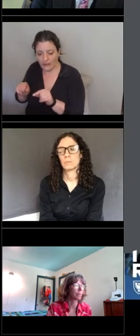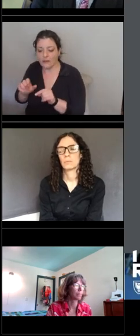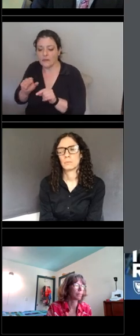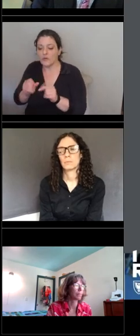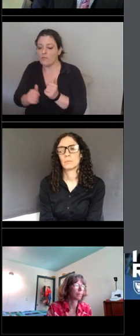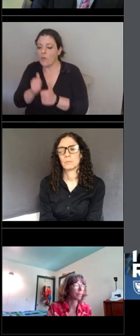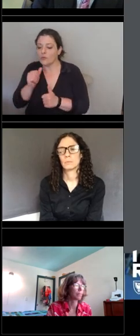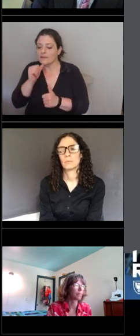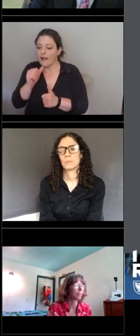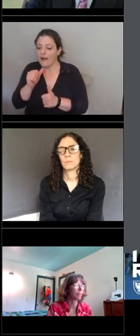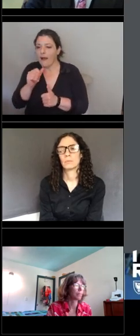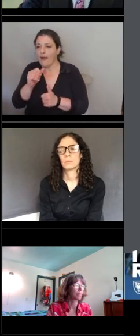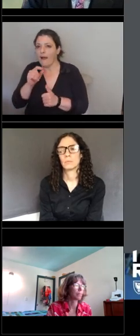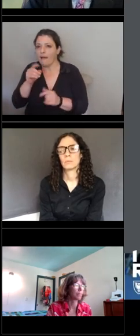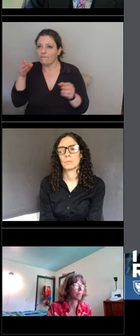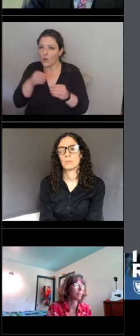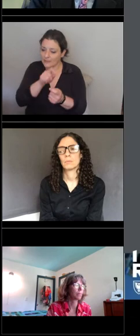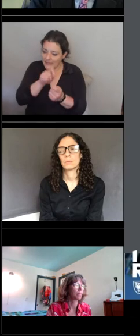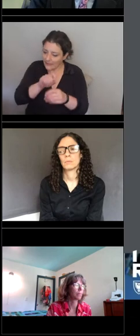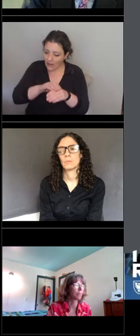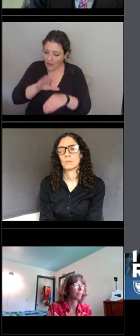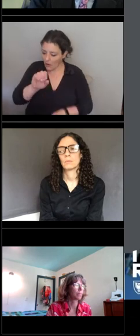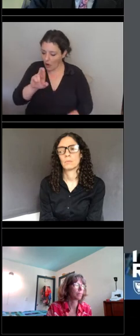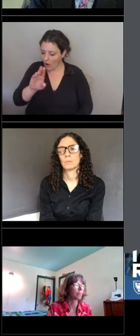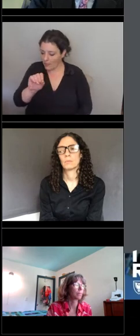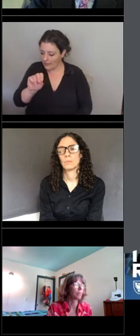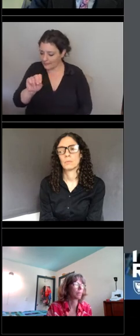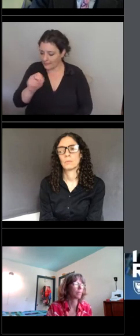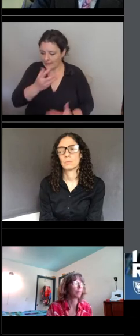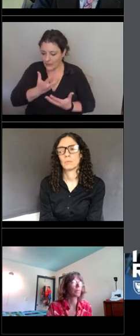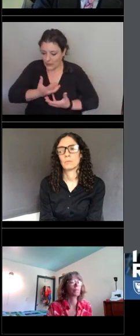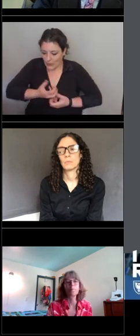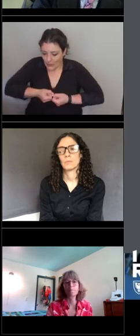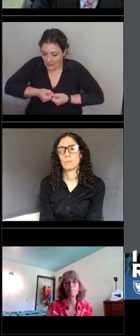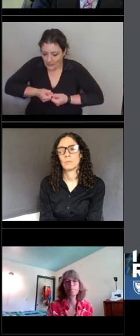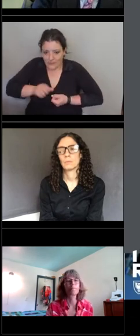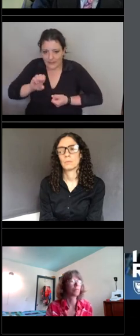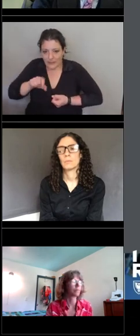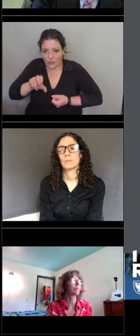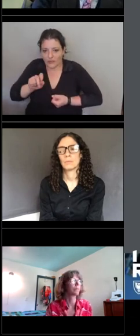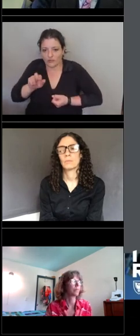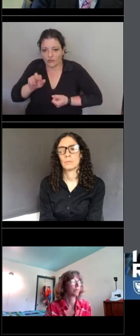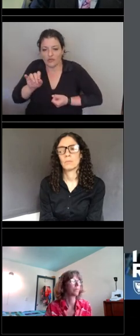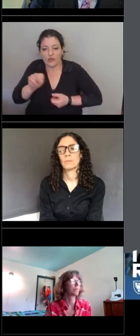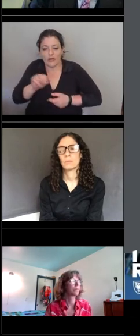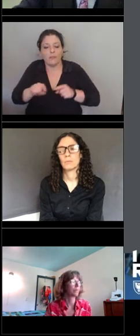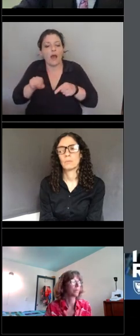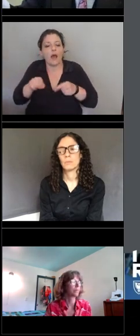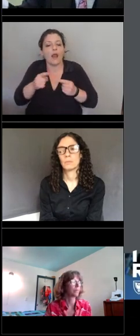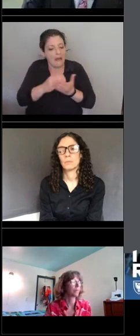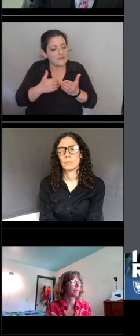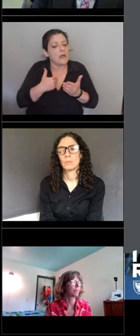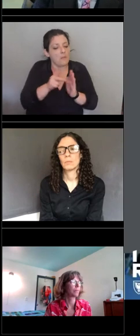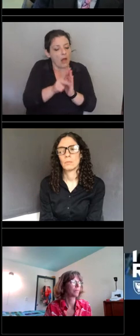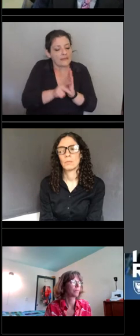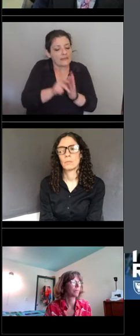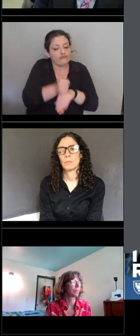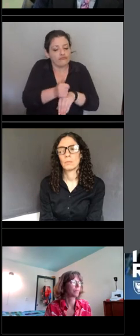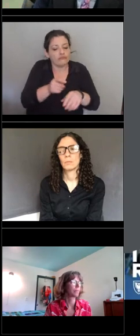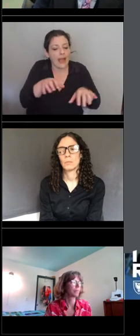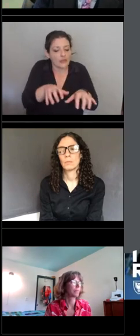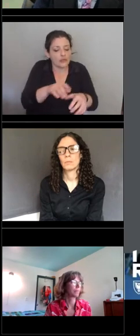the amount of carbon they put out into the environment. But there are, and I mean, I'm sure a